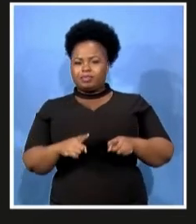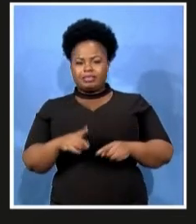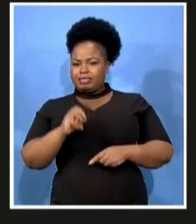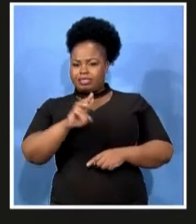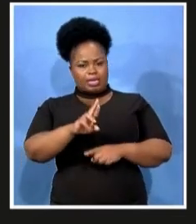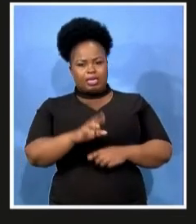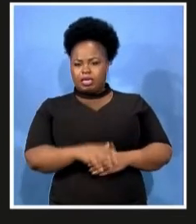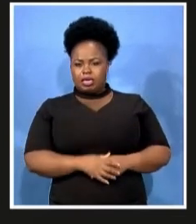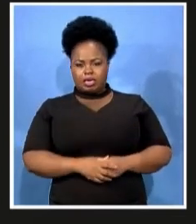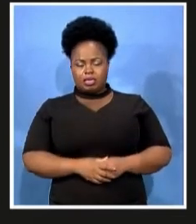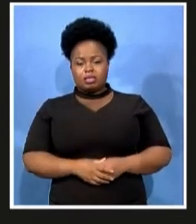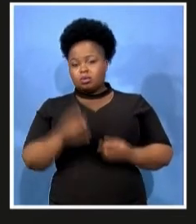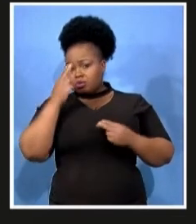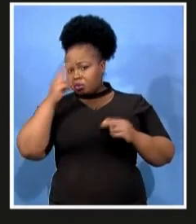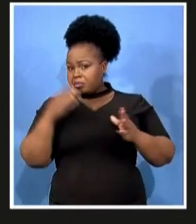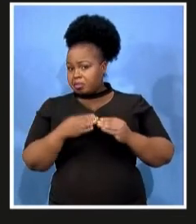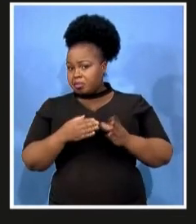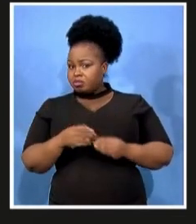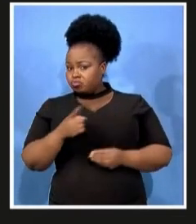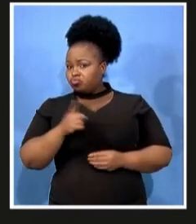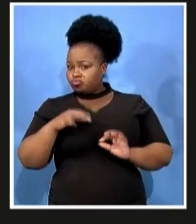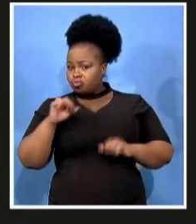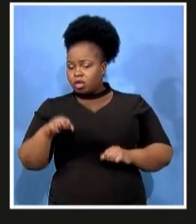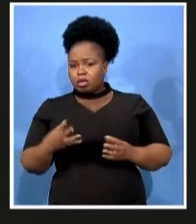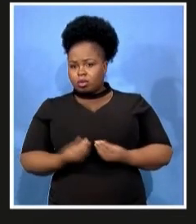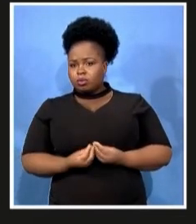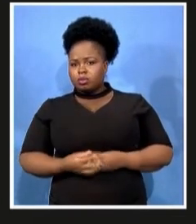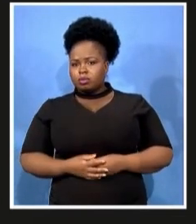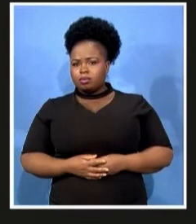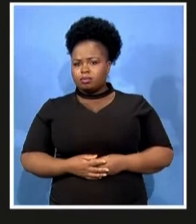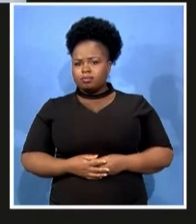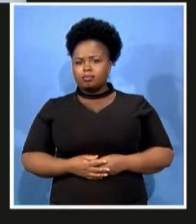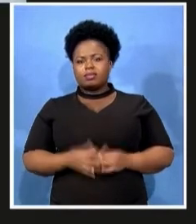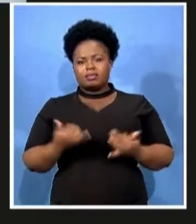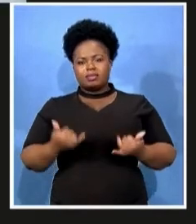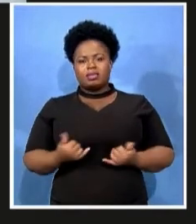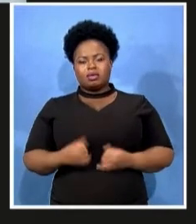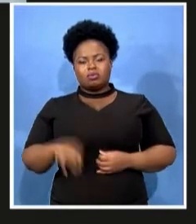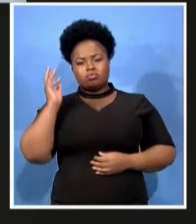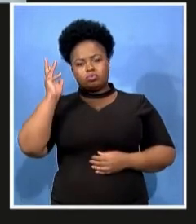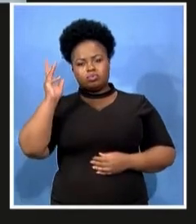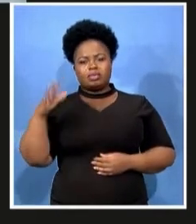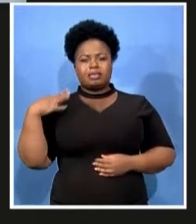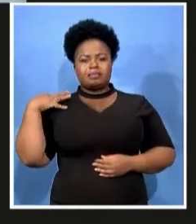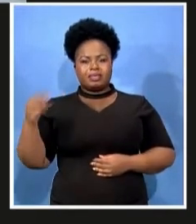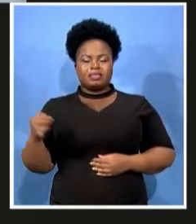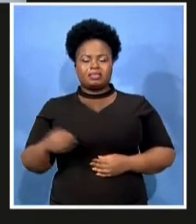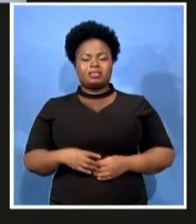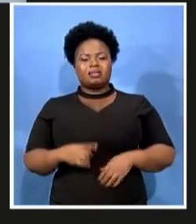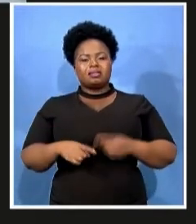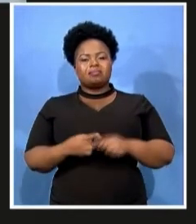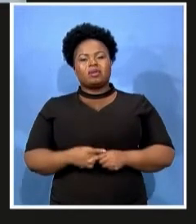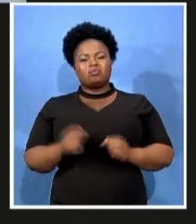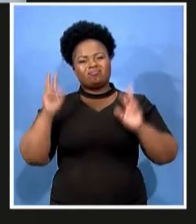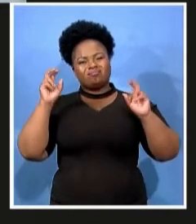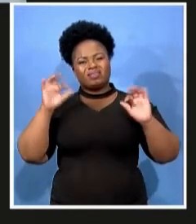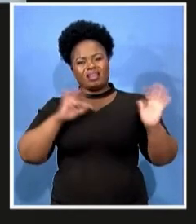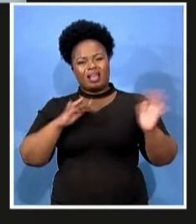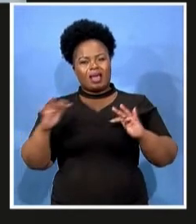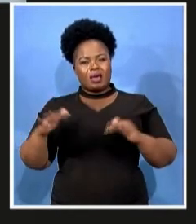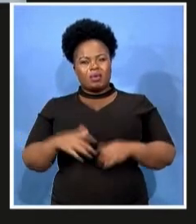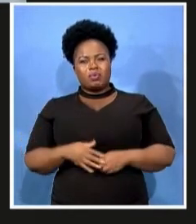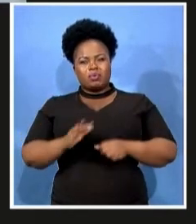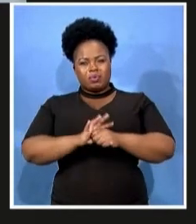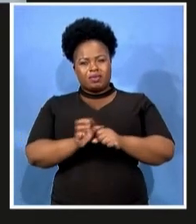me. We are going to get a presentation from the Minister with regards to the status of COVID-19 in the country and the